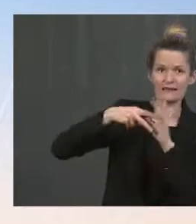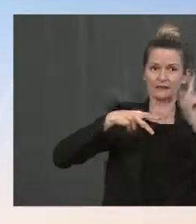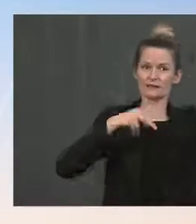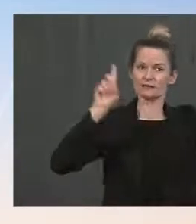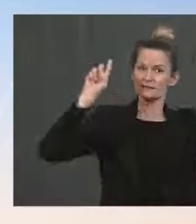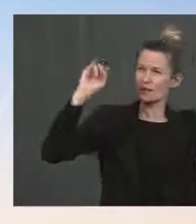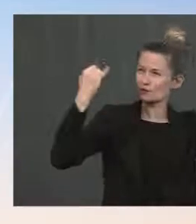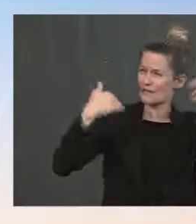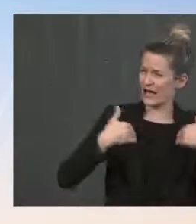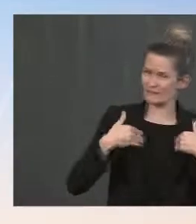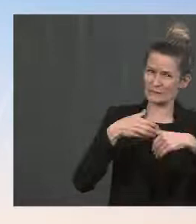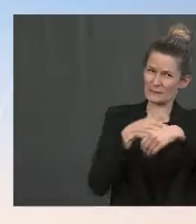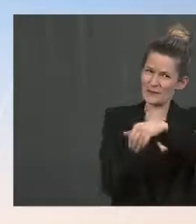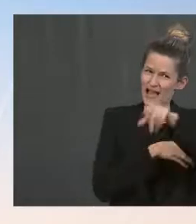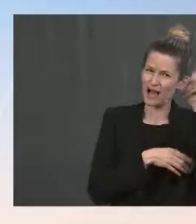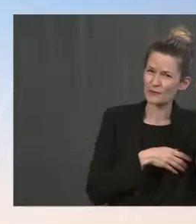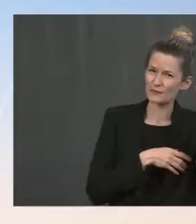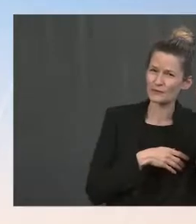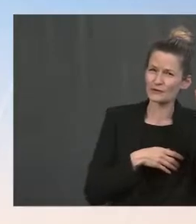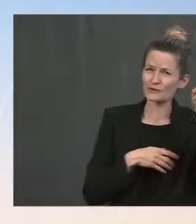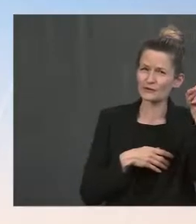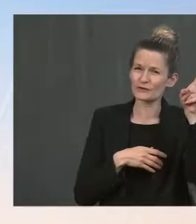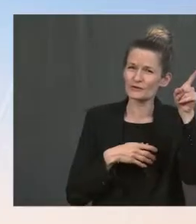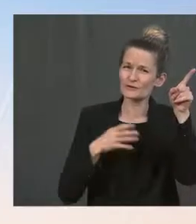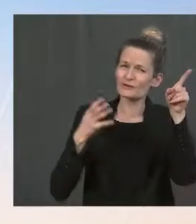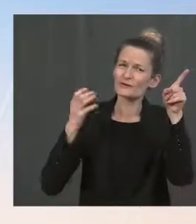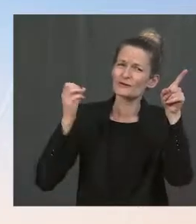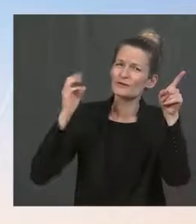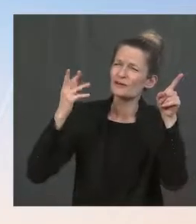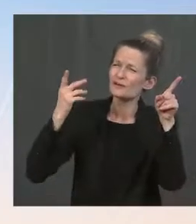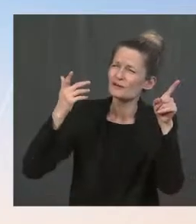more firepower of some kind to pursue this.